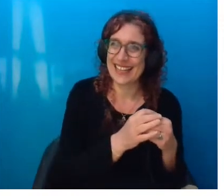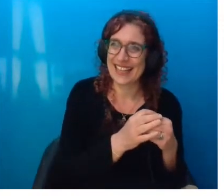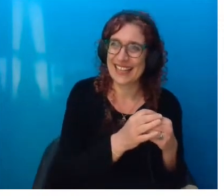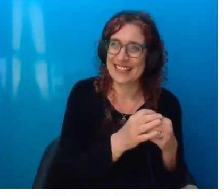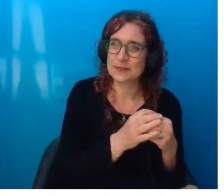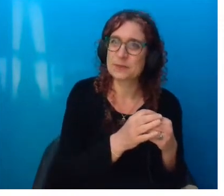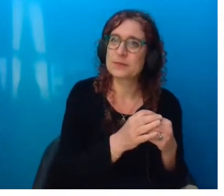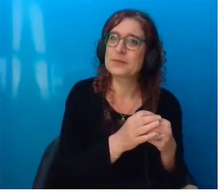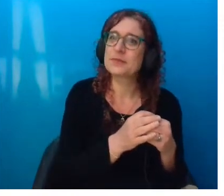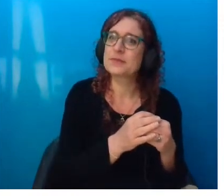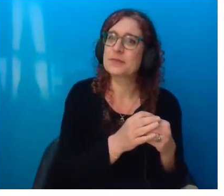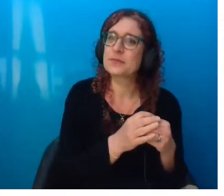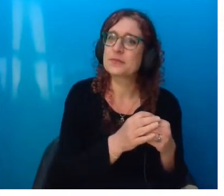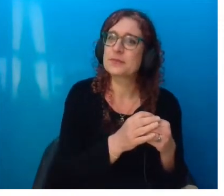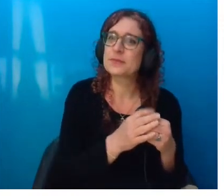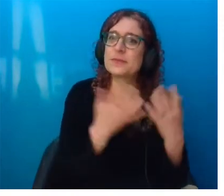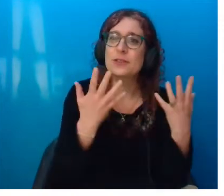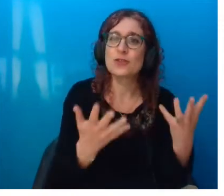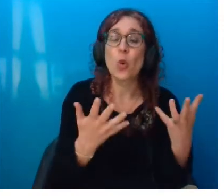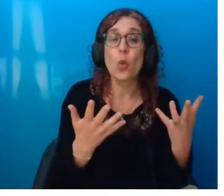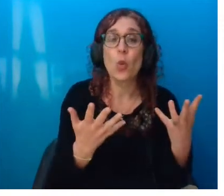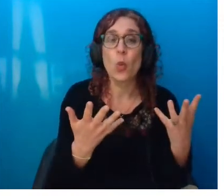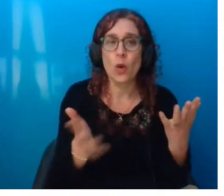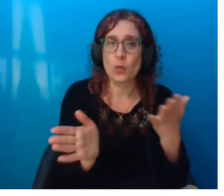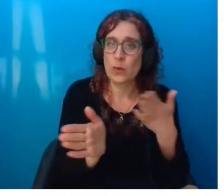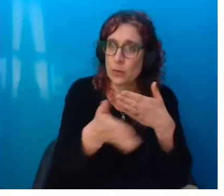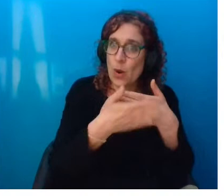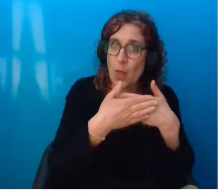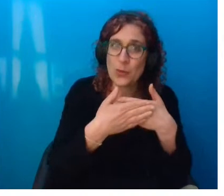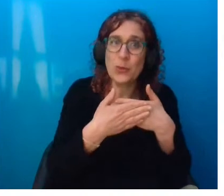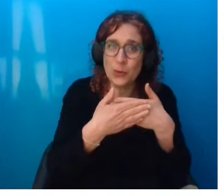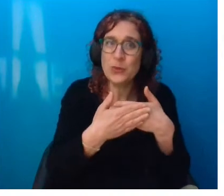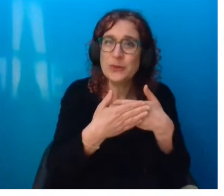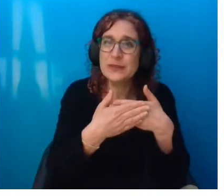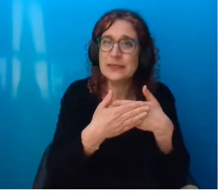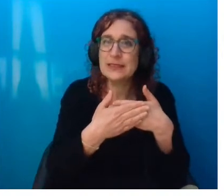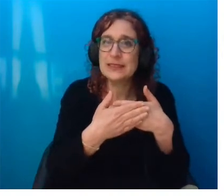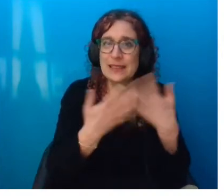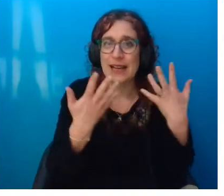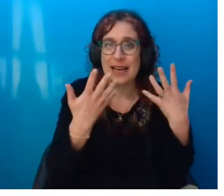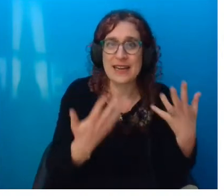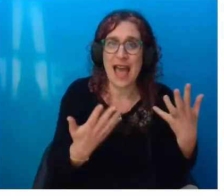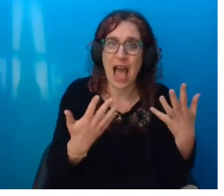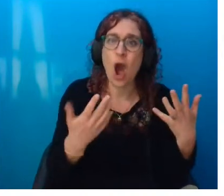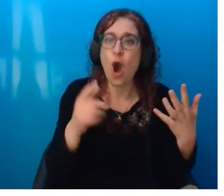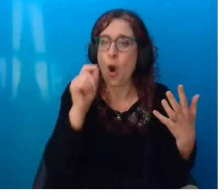webinar. So today we'll close our webinar, Stepping into Spring, a focus on